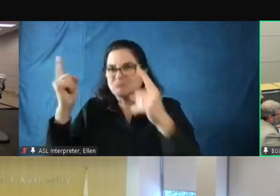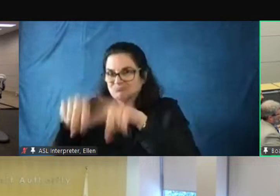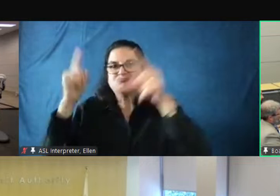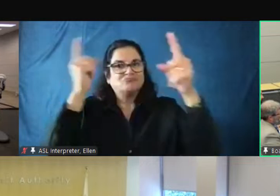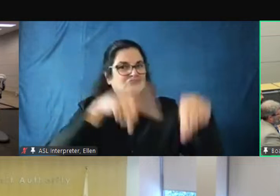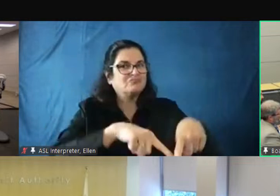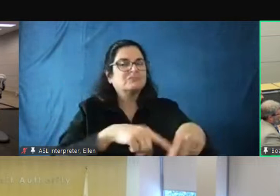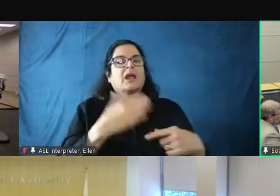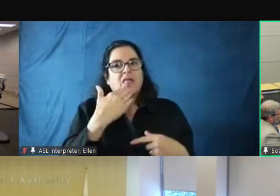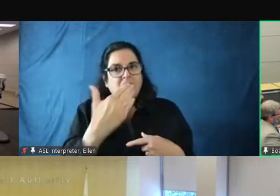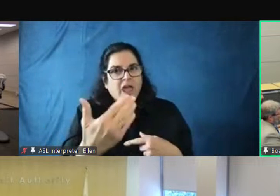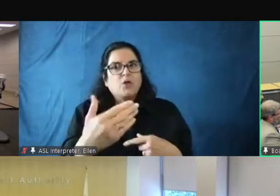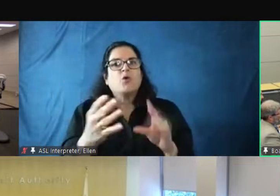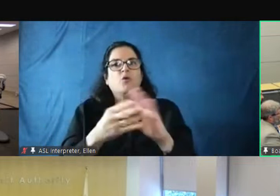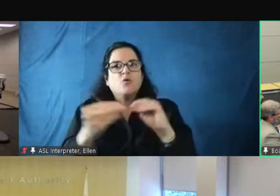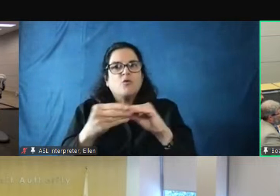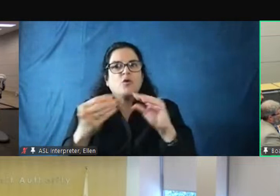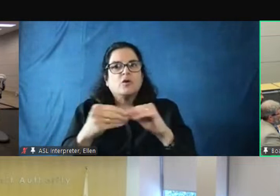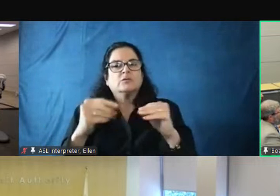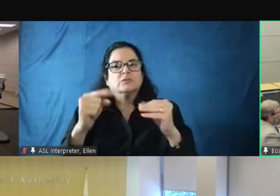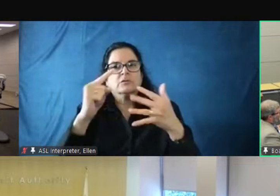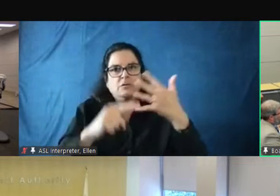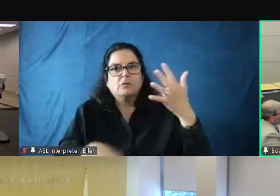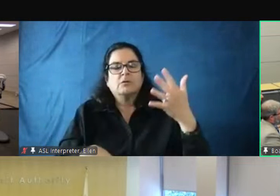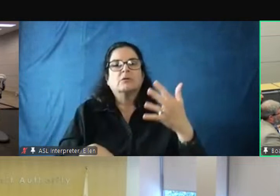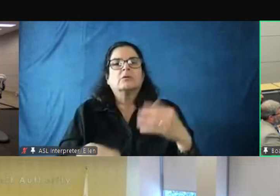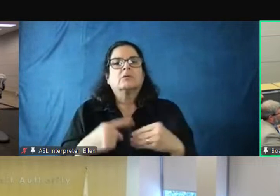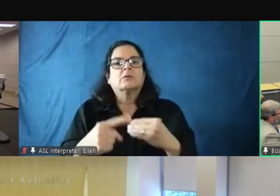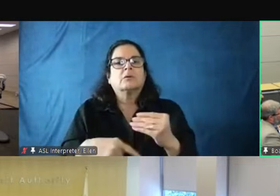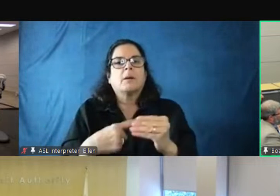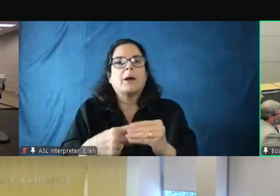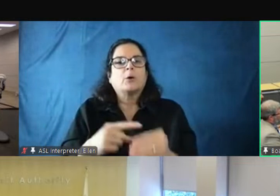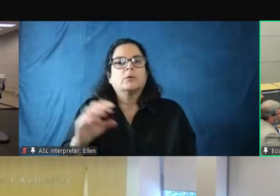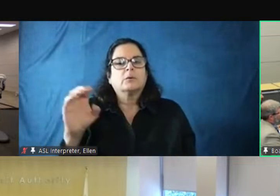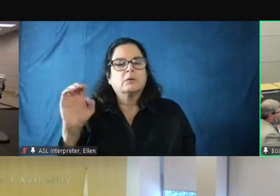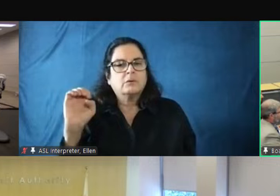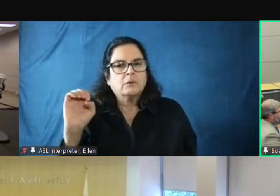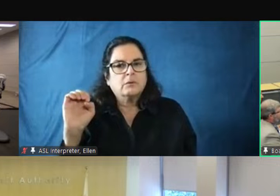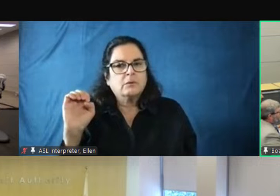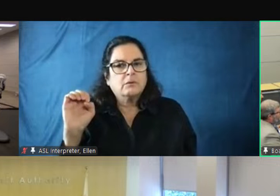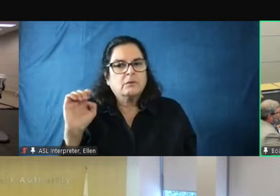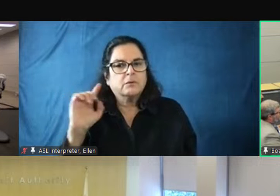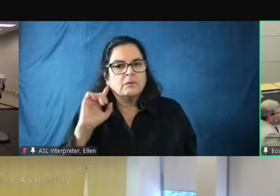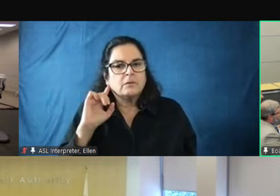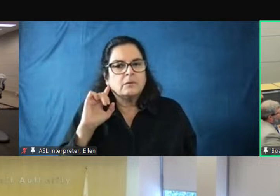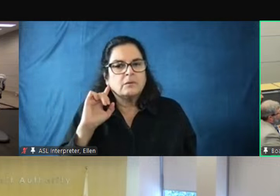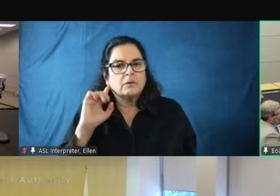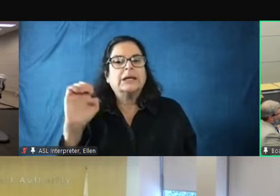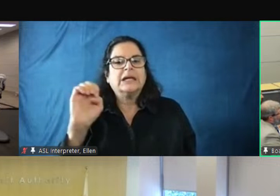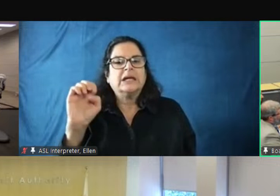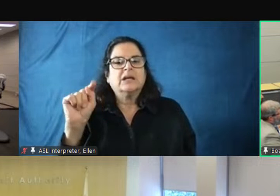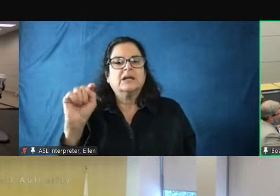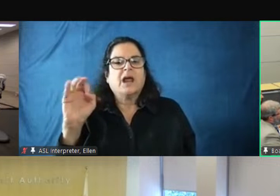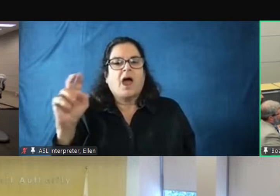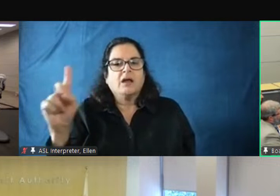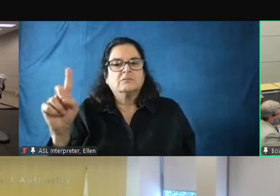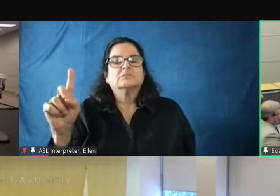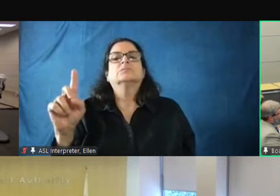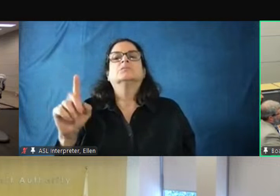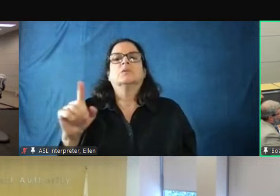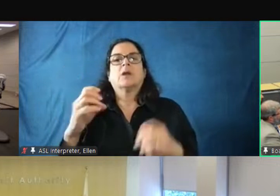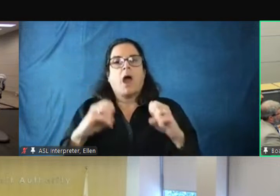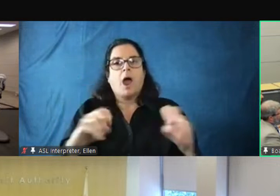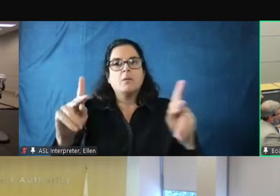background around ETOP and the opportunities that we do have in hand. I will also note